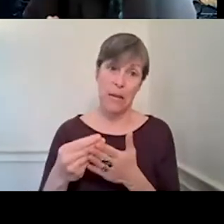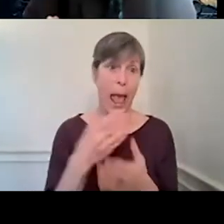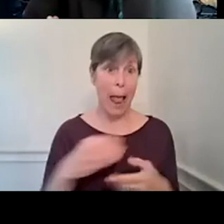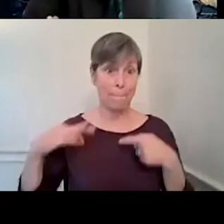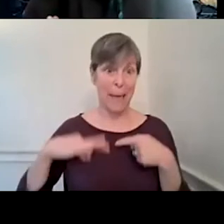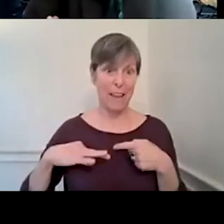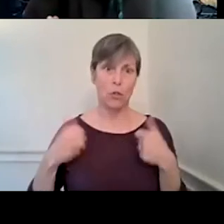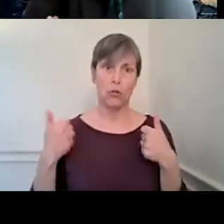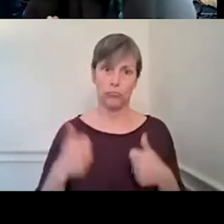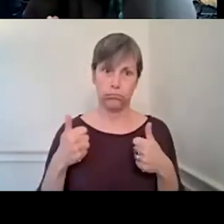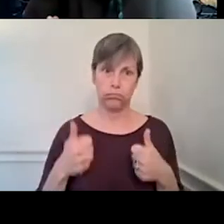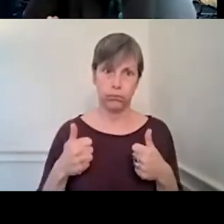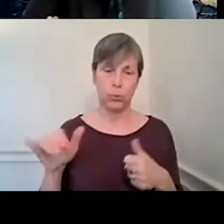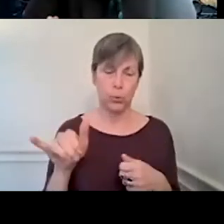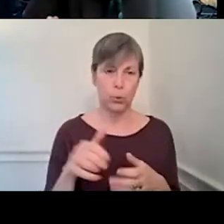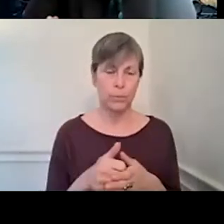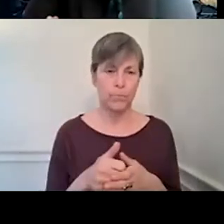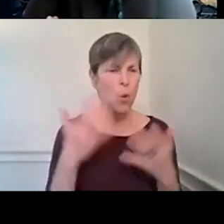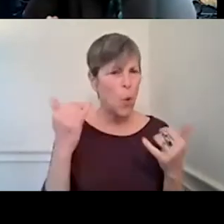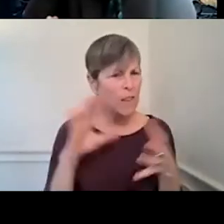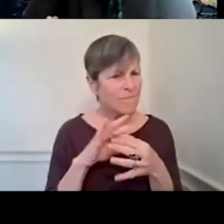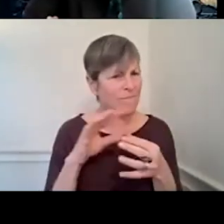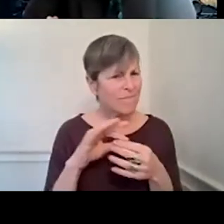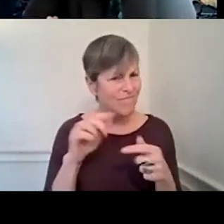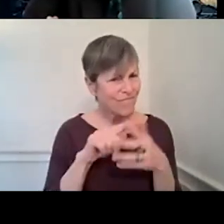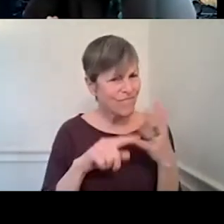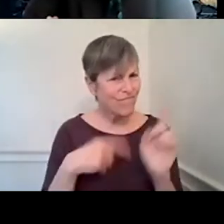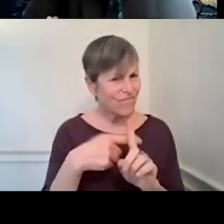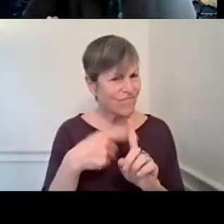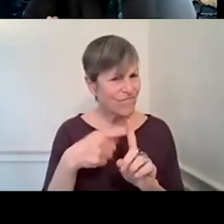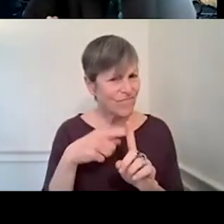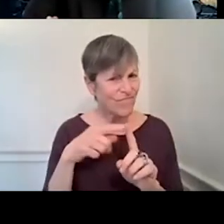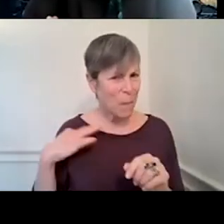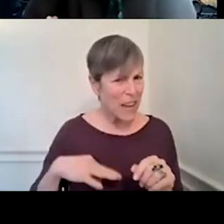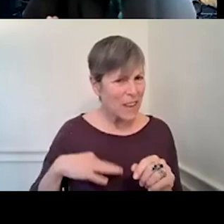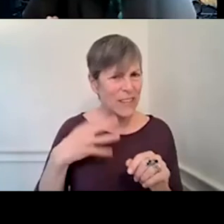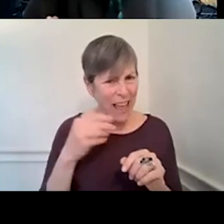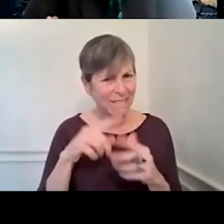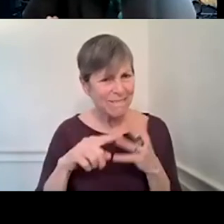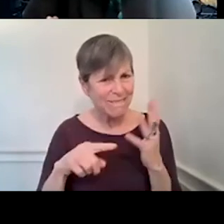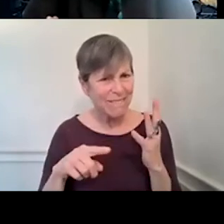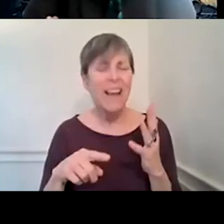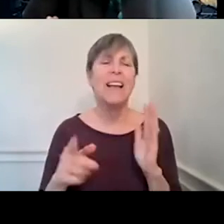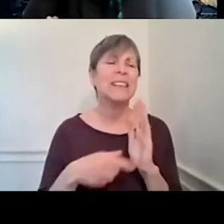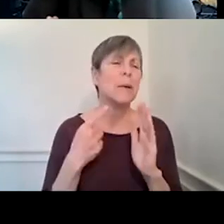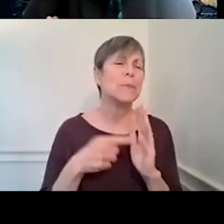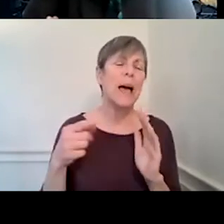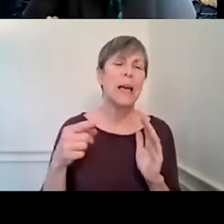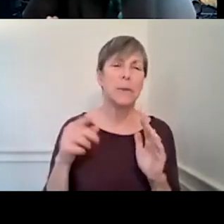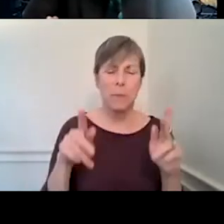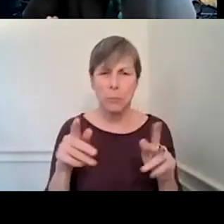So I would just mention that because I know that sometimes it's difficult trying to make a decision about